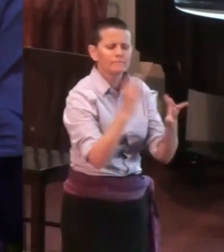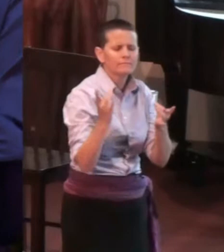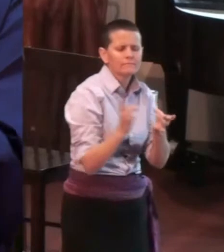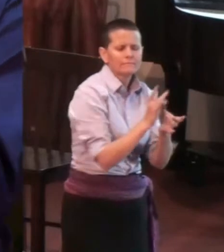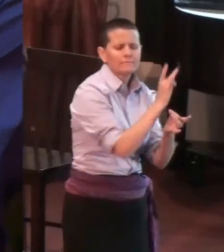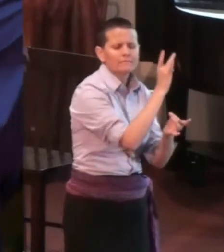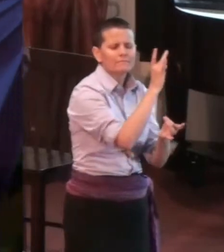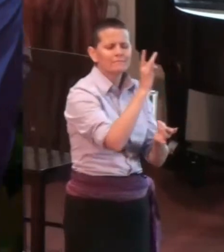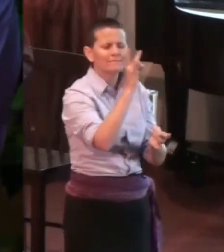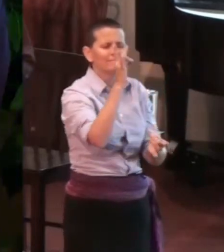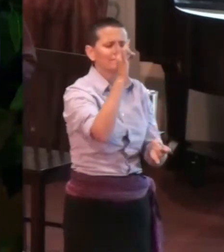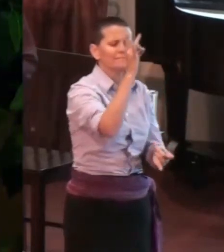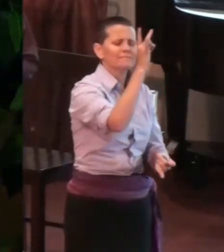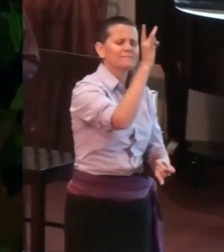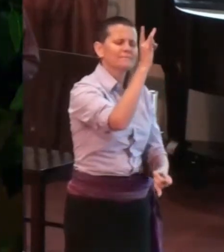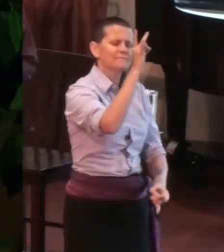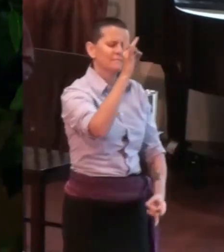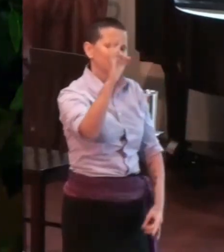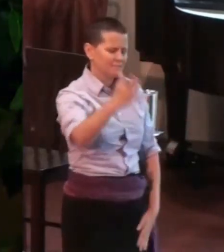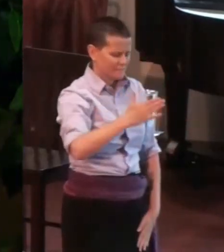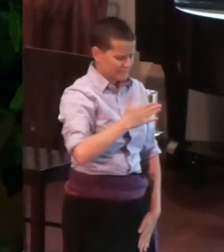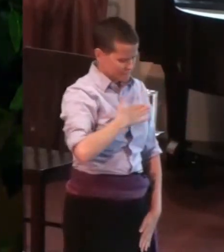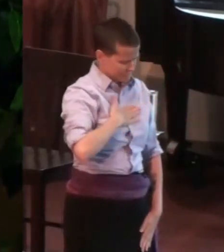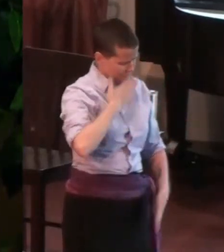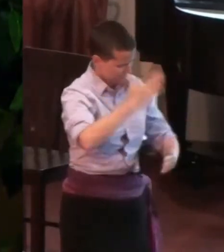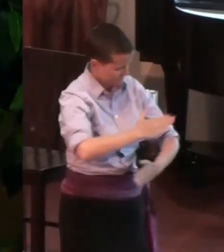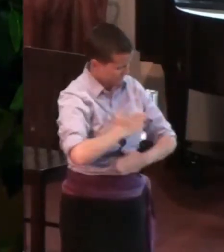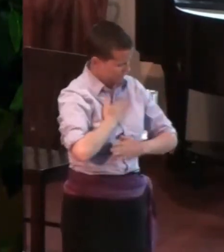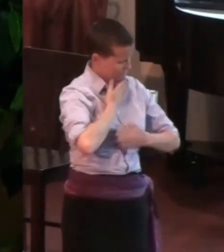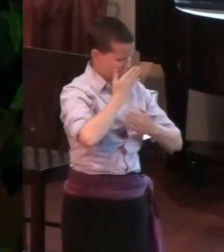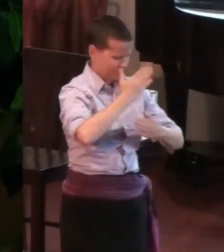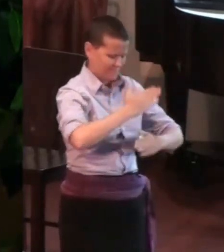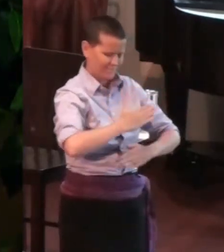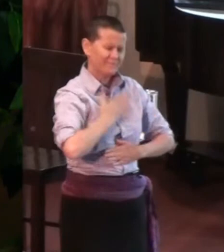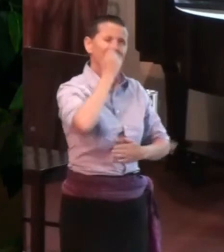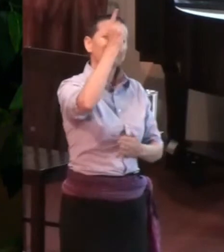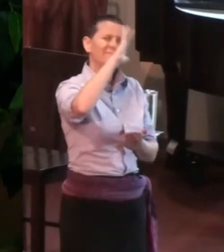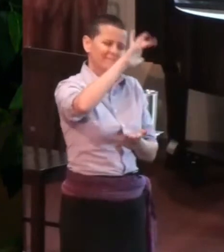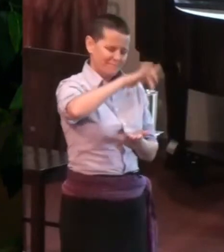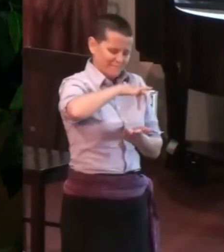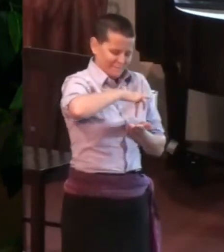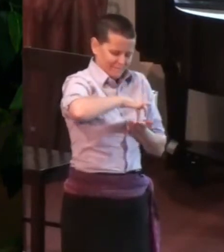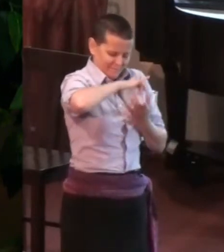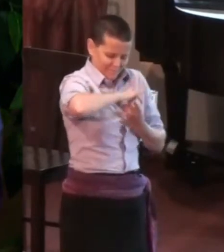Spirit, you are the center of my joy.